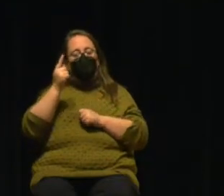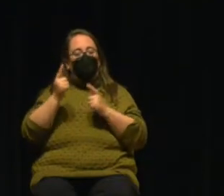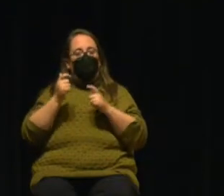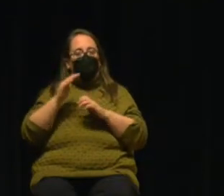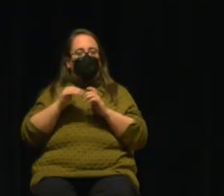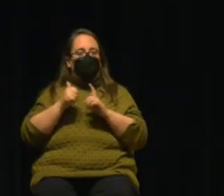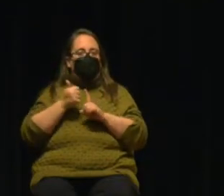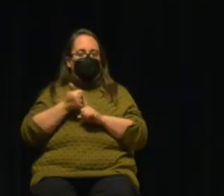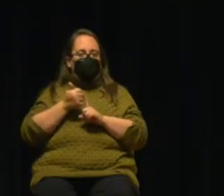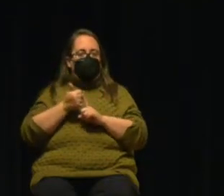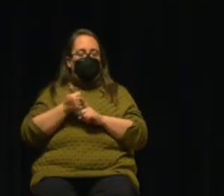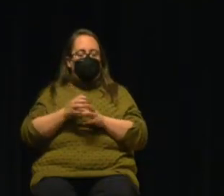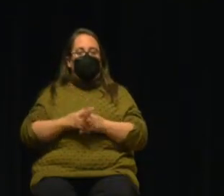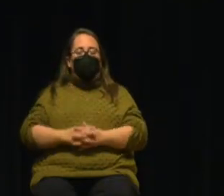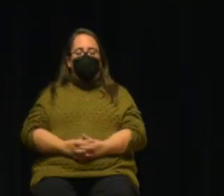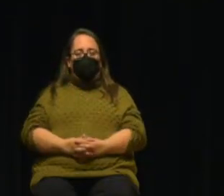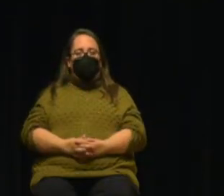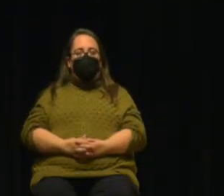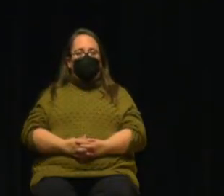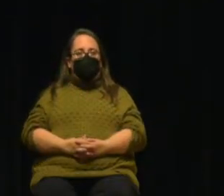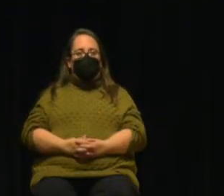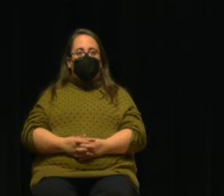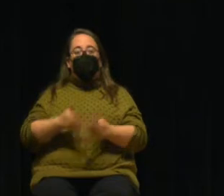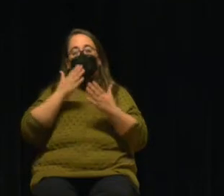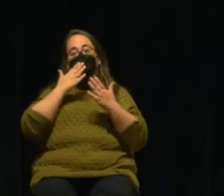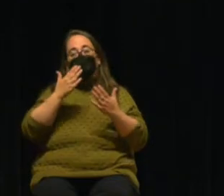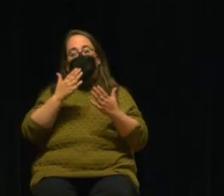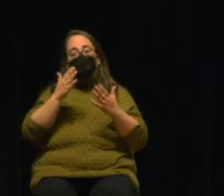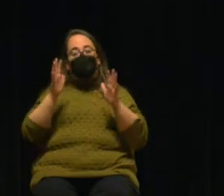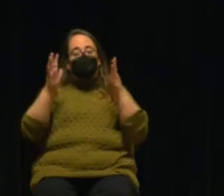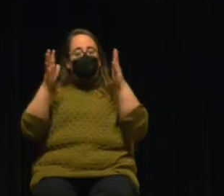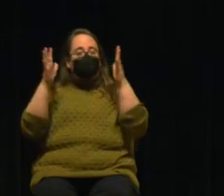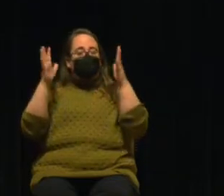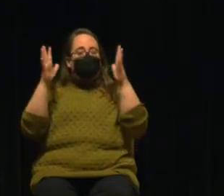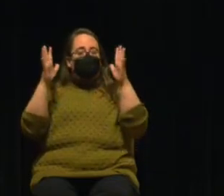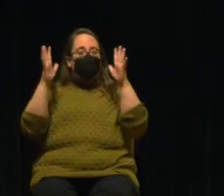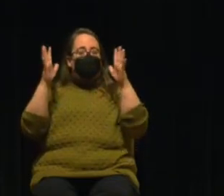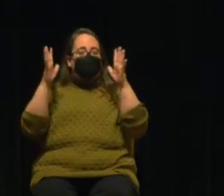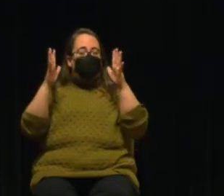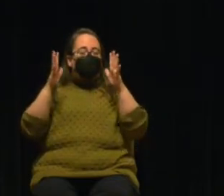than himself. Thank you.